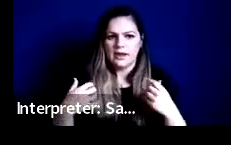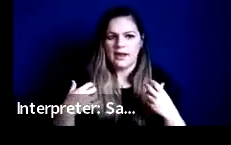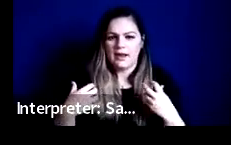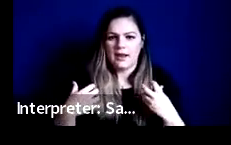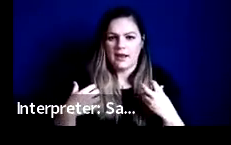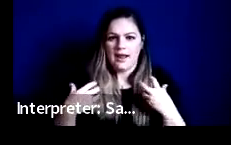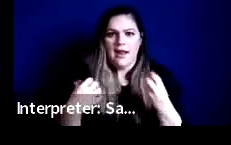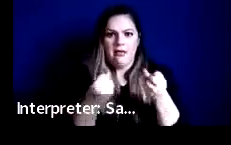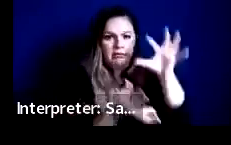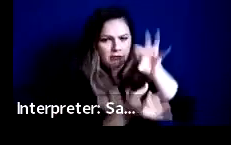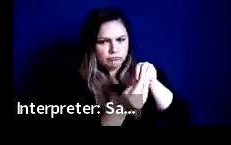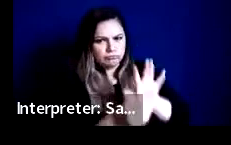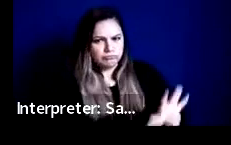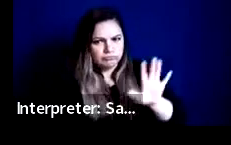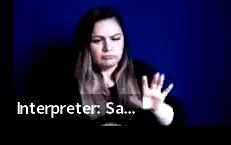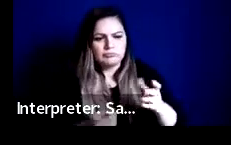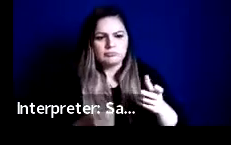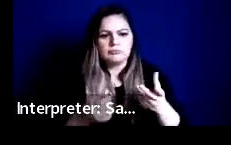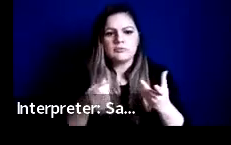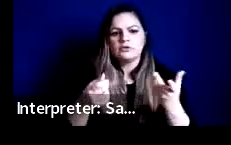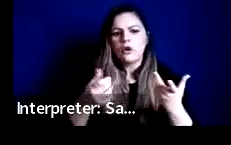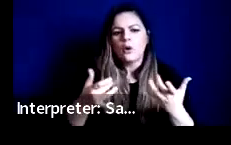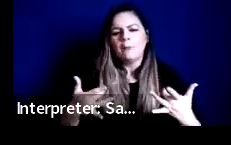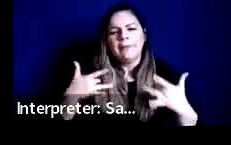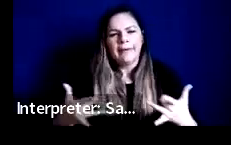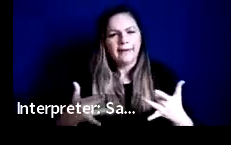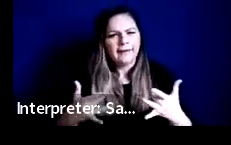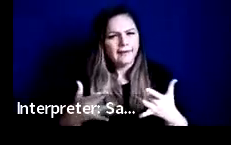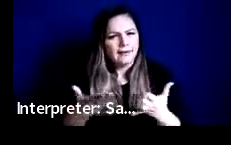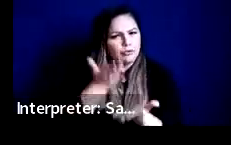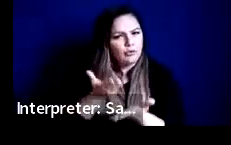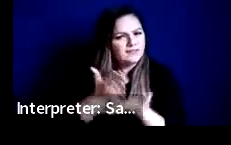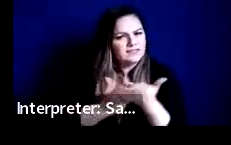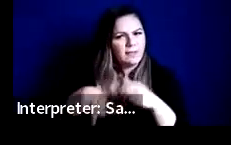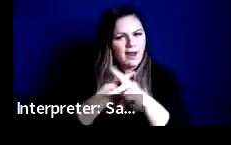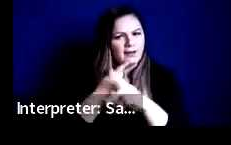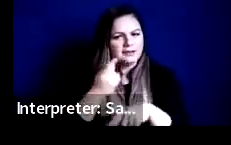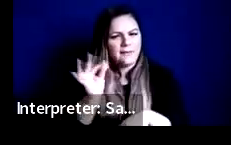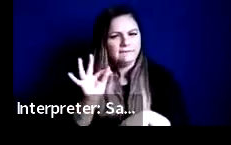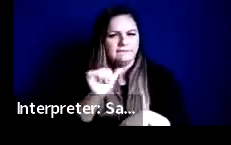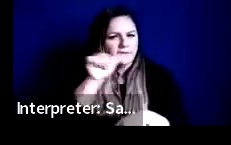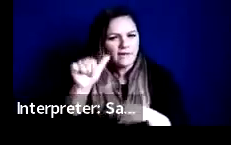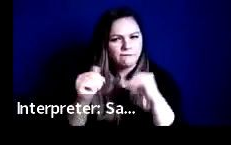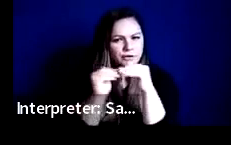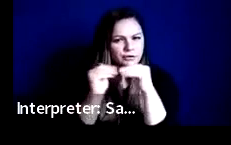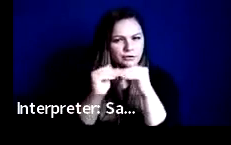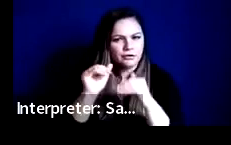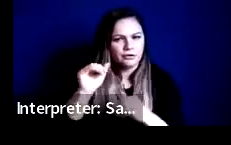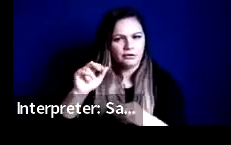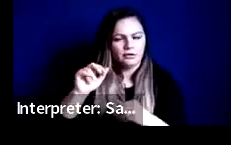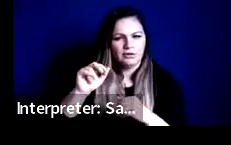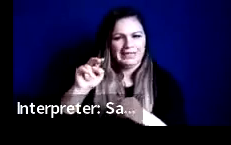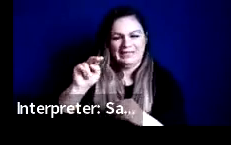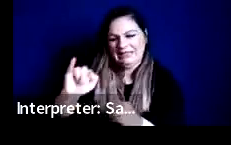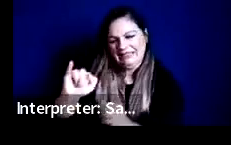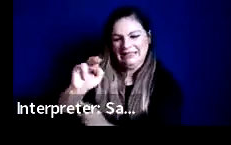meaning maybe resources or something was sort of happening unfairly there that caused that difference in